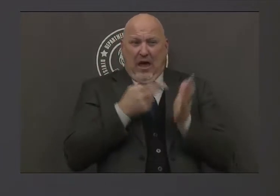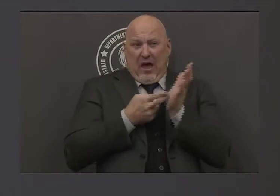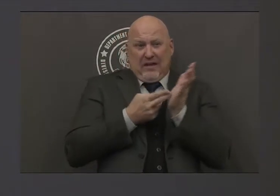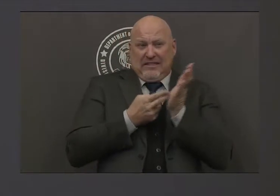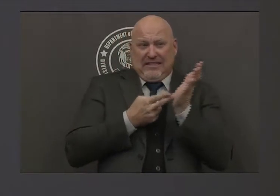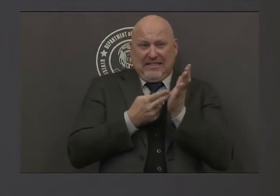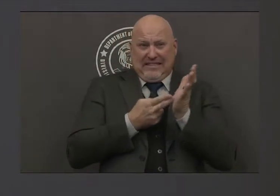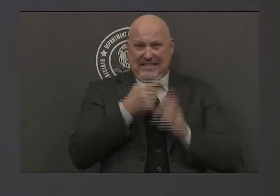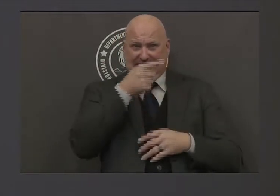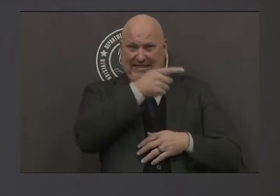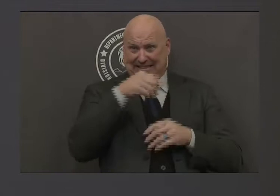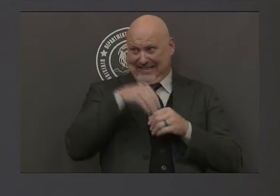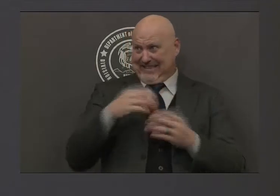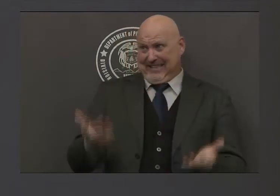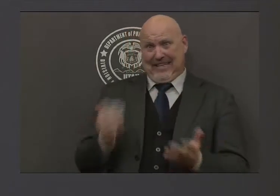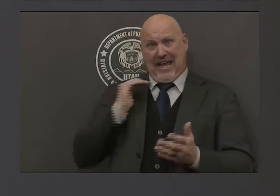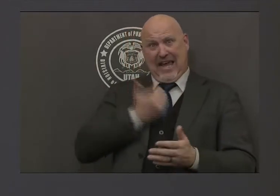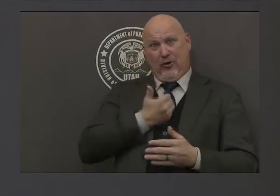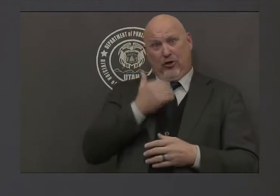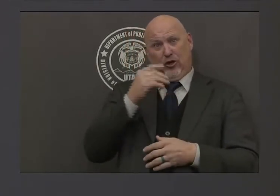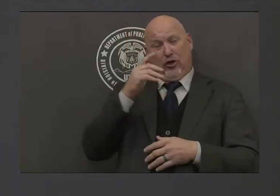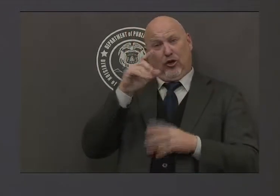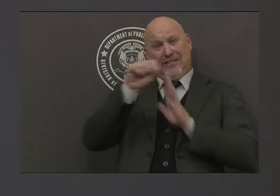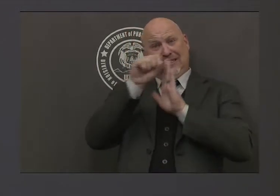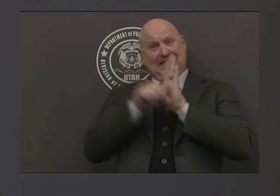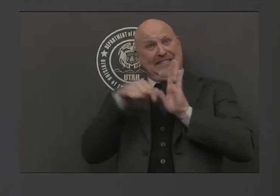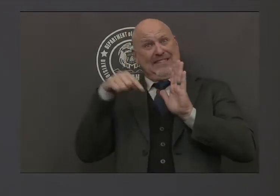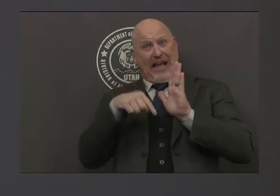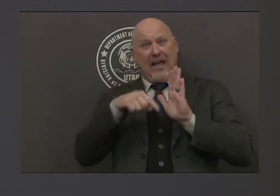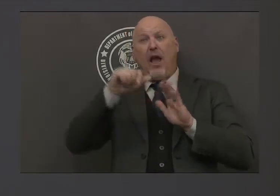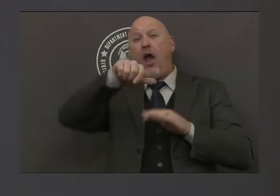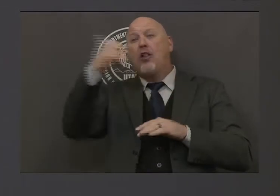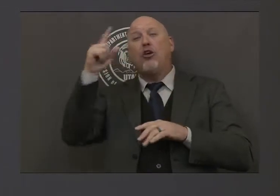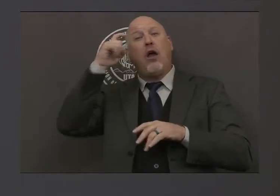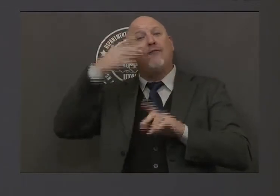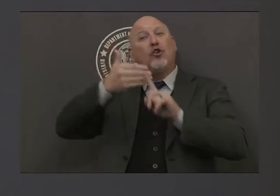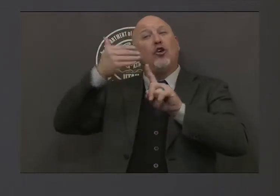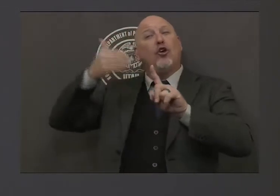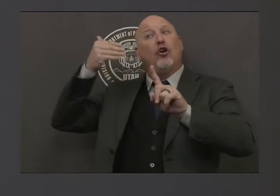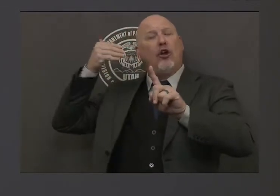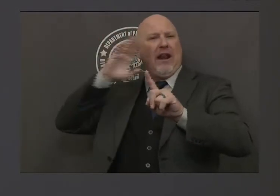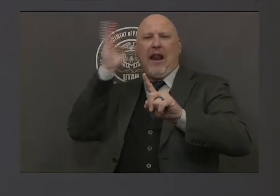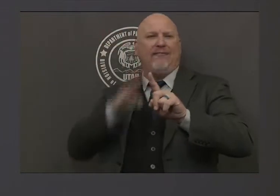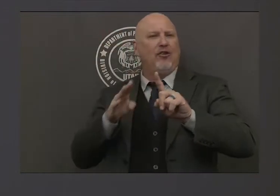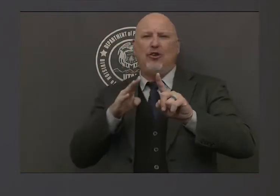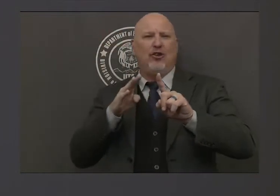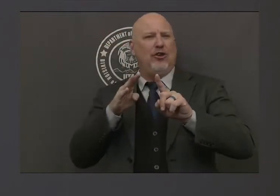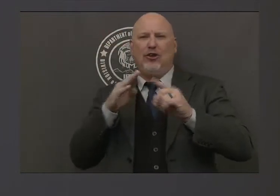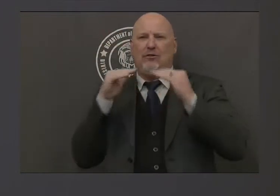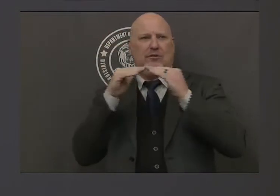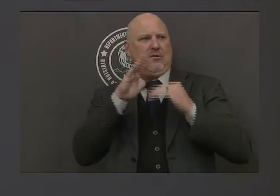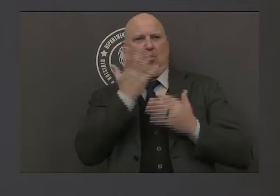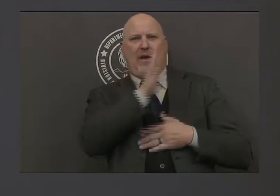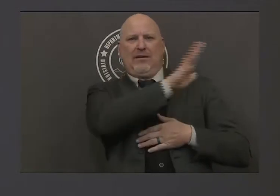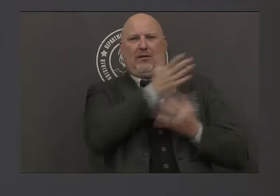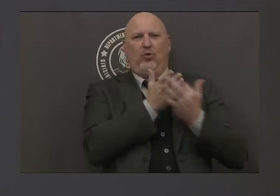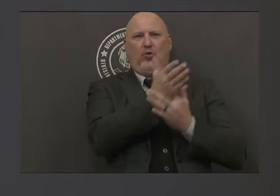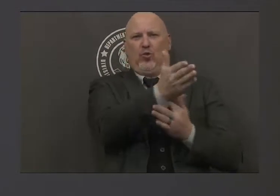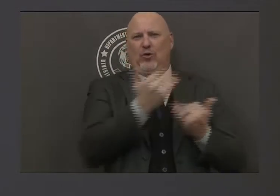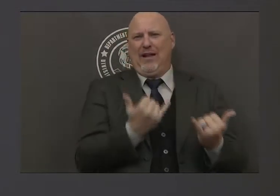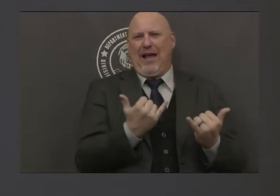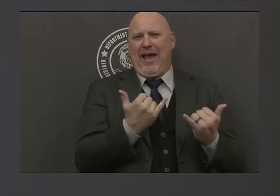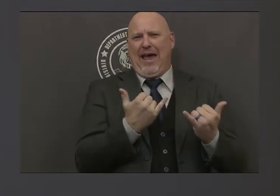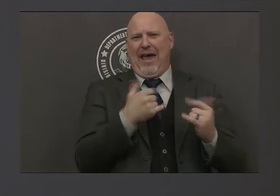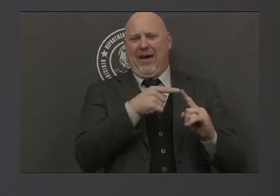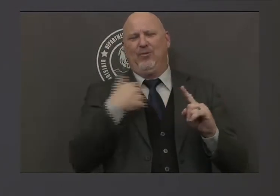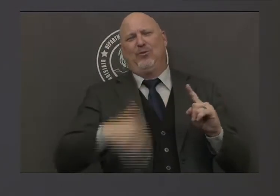want to thank him for his service and for helping us get to where we are. This really is an